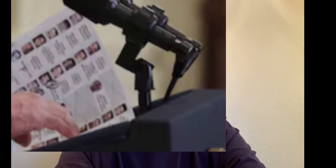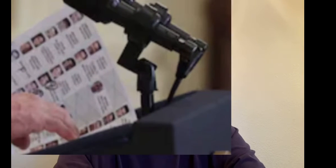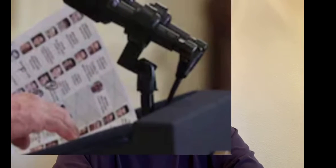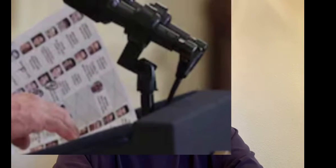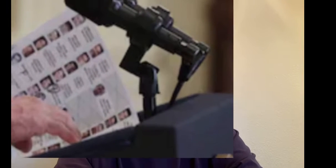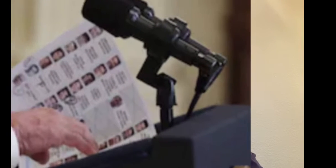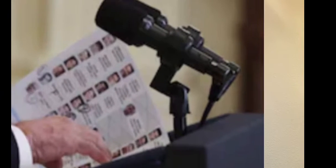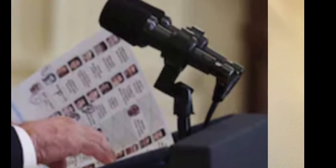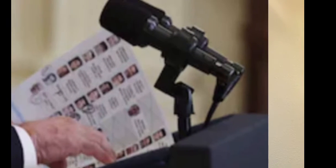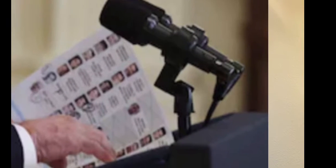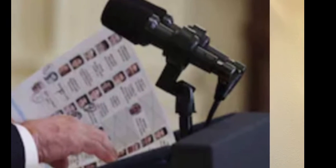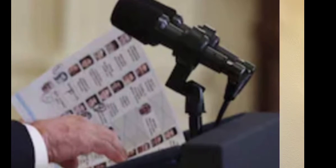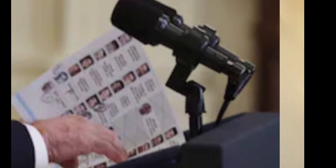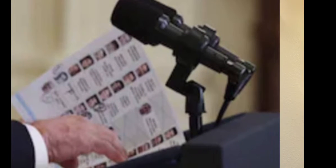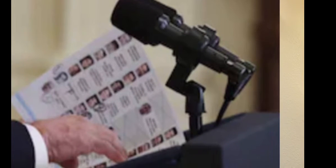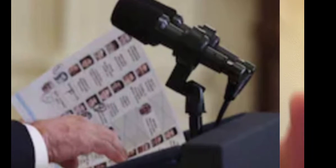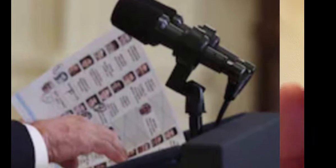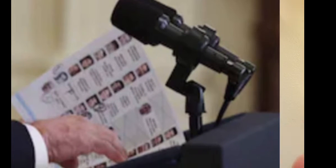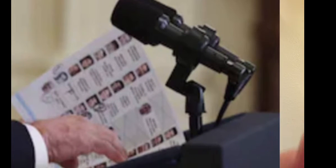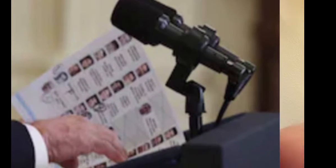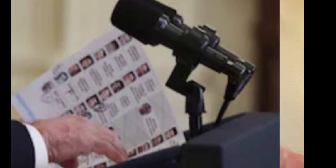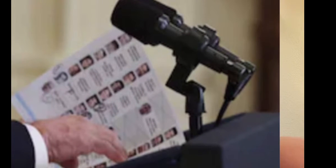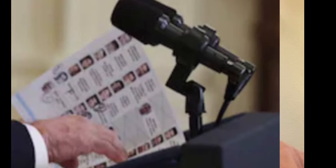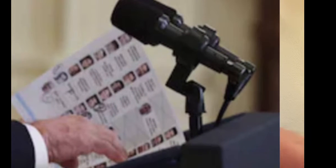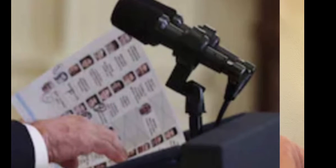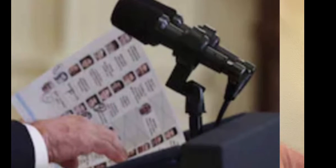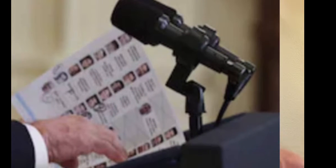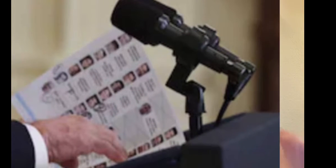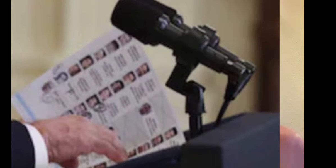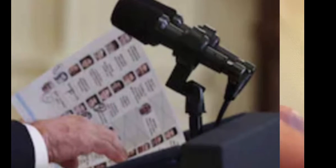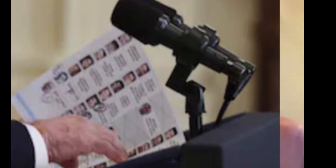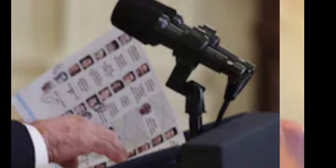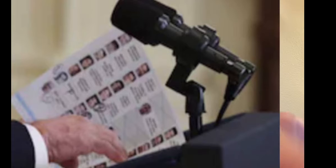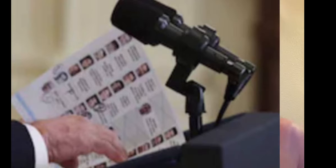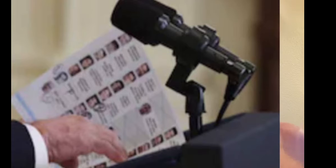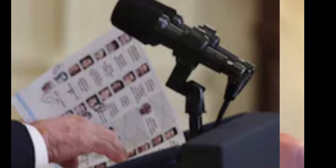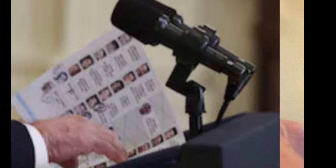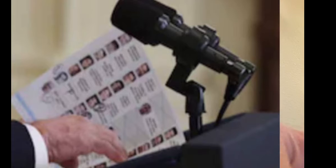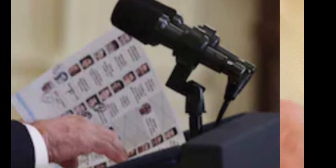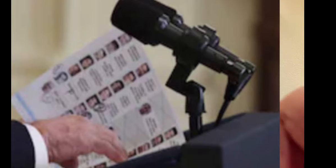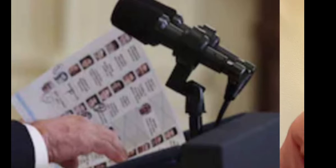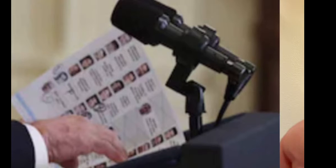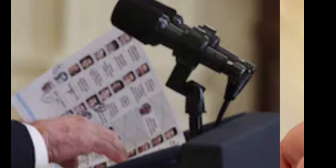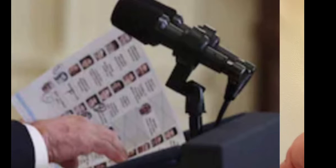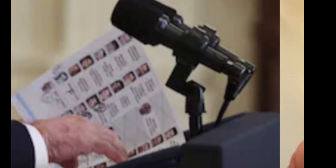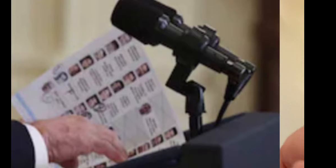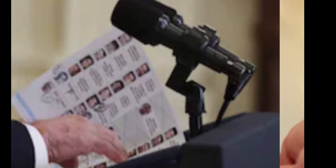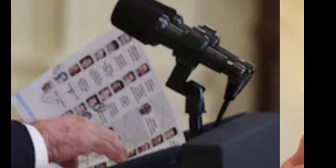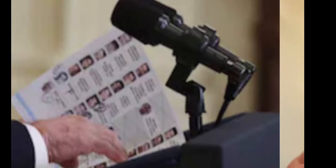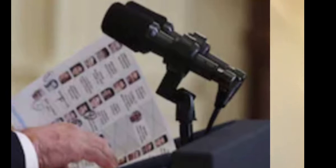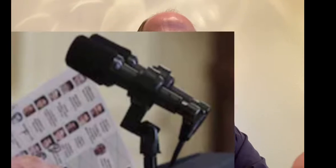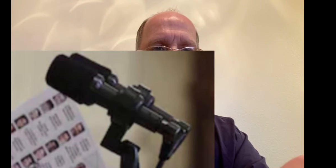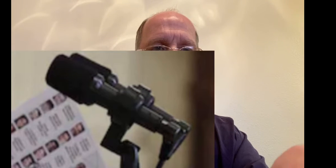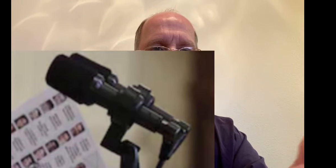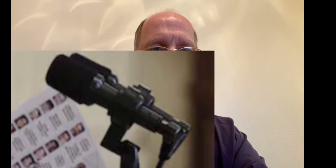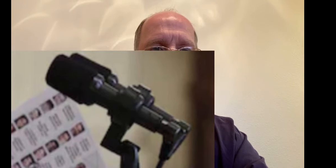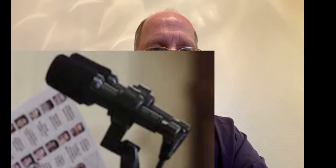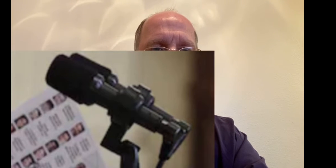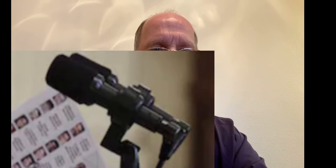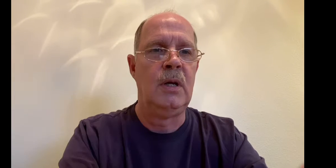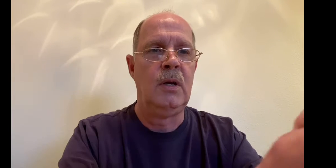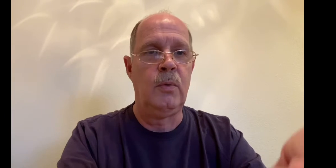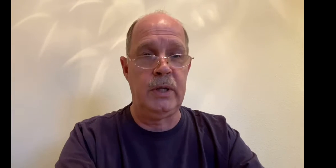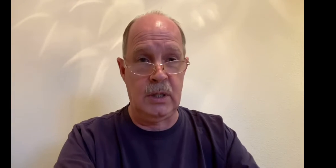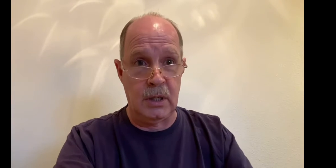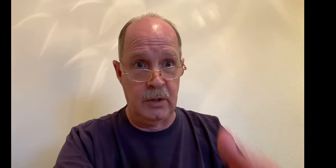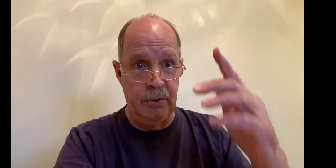questions or not. He did have notes you can see, and it's kind of blurry, blown up, but they're numbered, so he knew who to